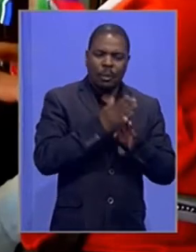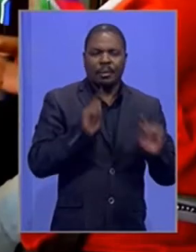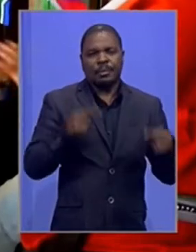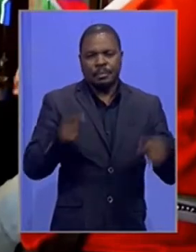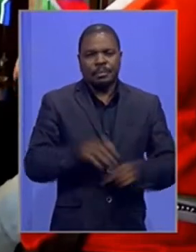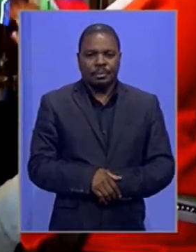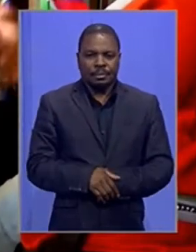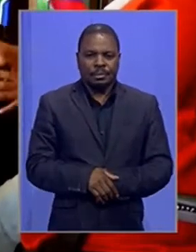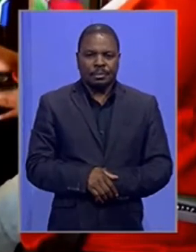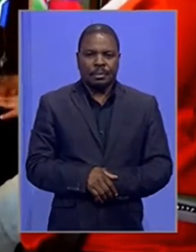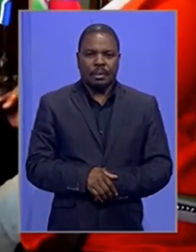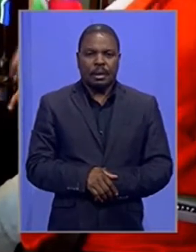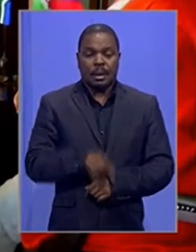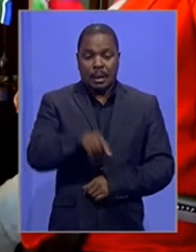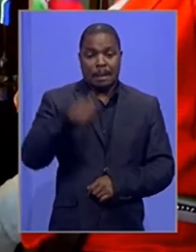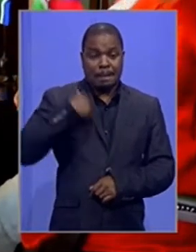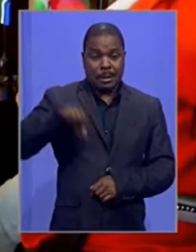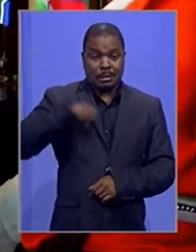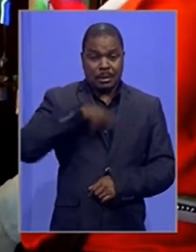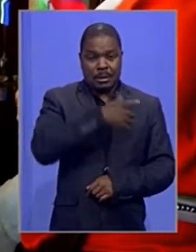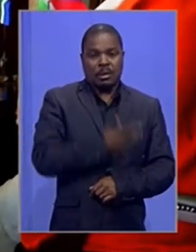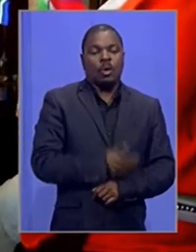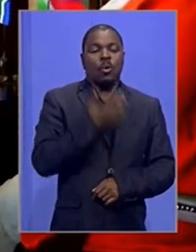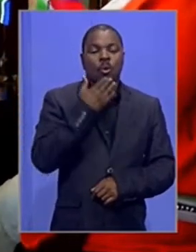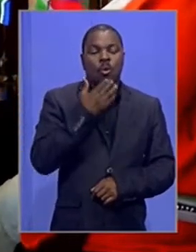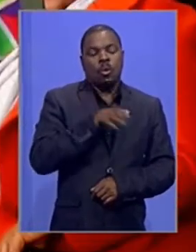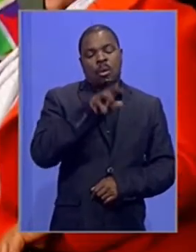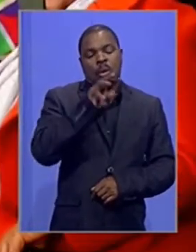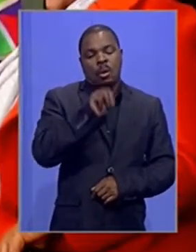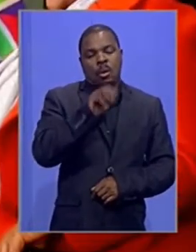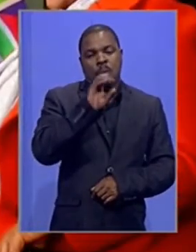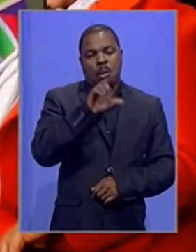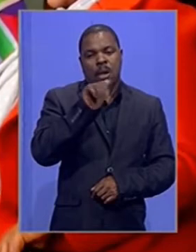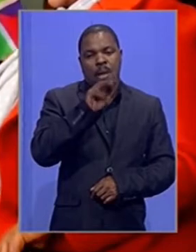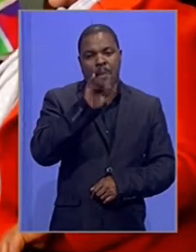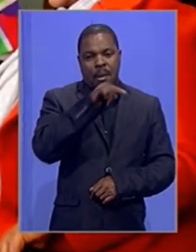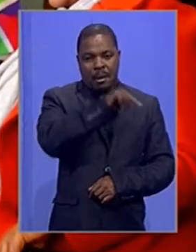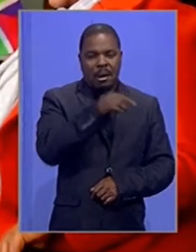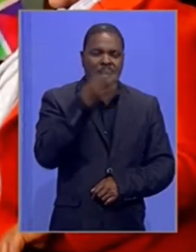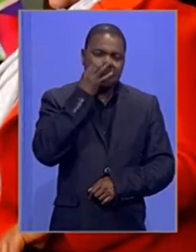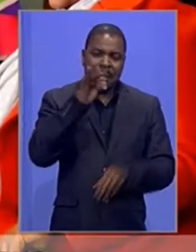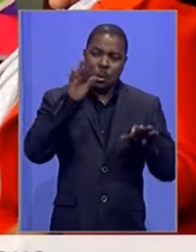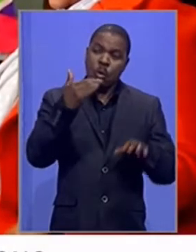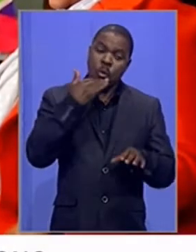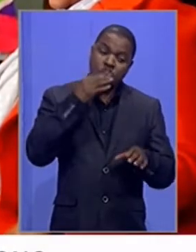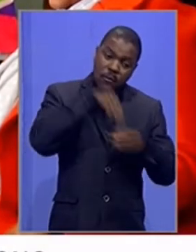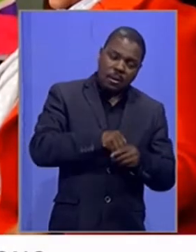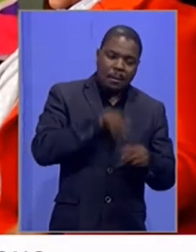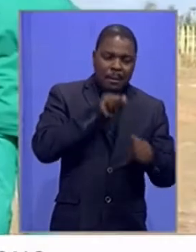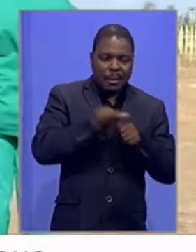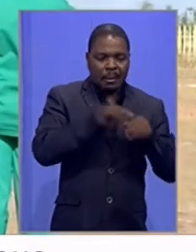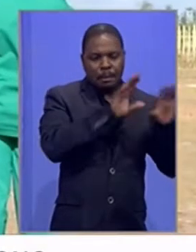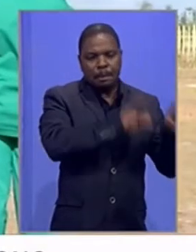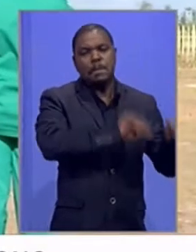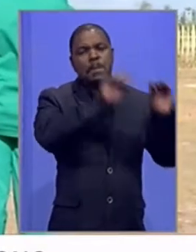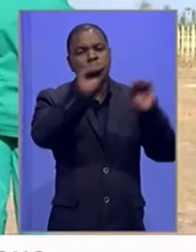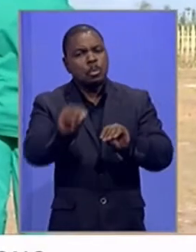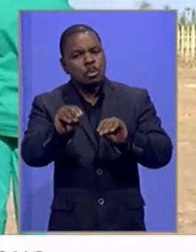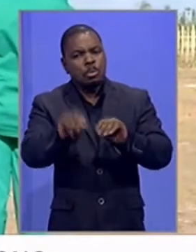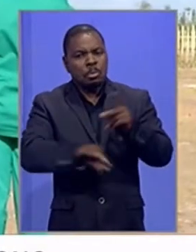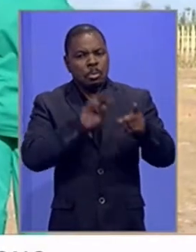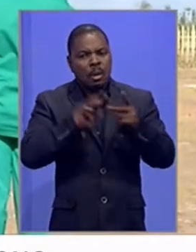jwalo, Masepala wa setereke wa ngaka Modiremolema o re batho ba amehileng ba lokela ho tloswa sebakeng sena mme ba